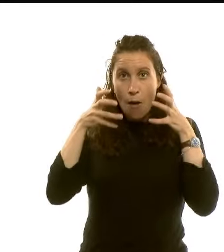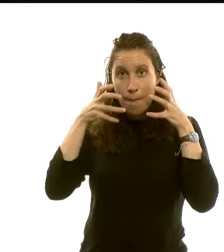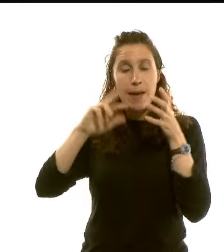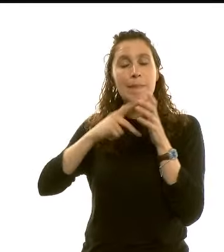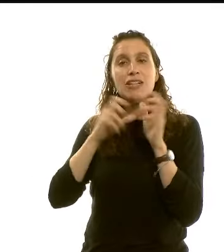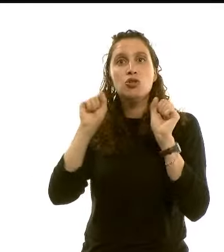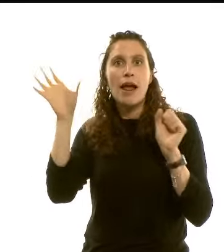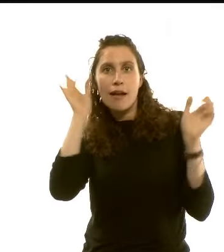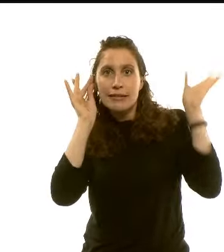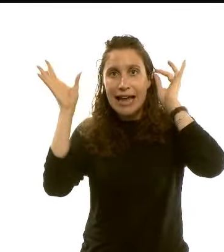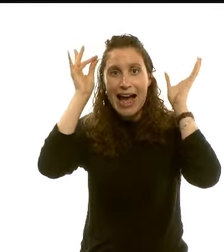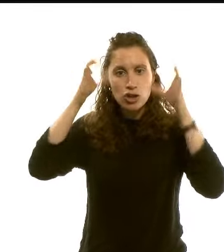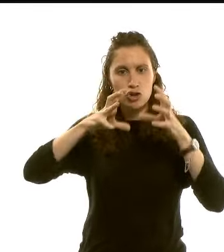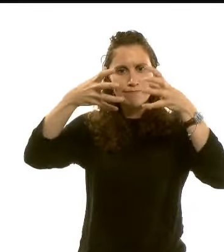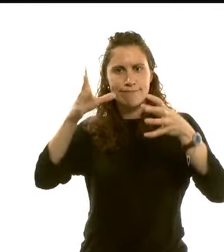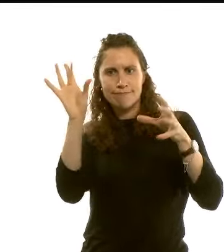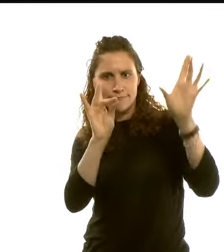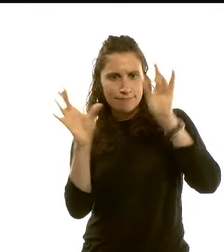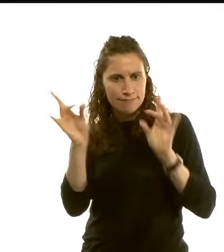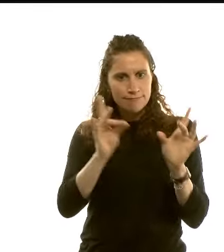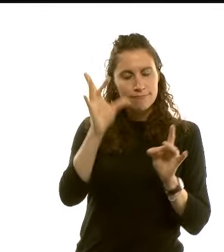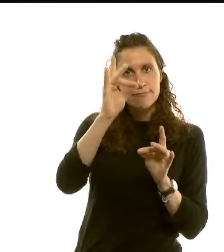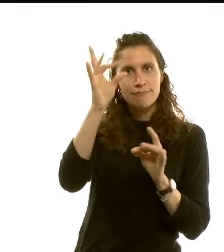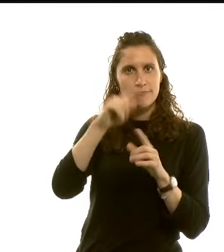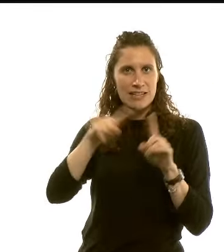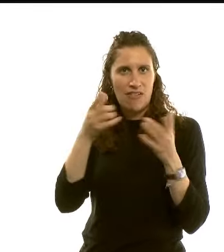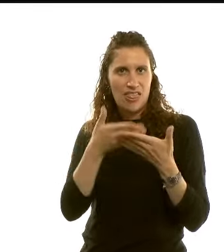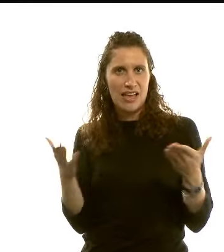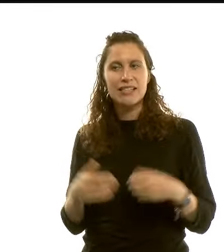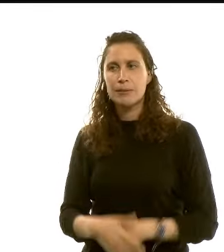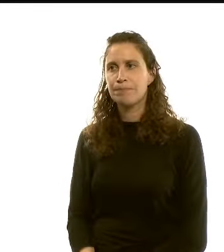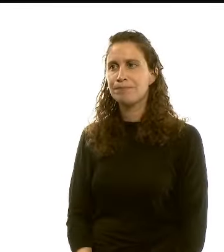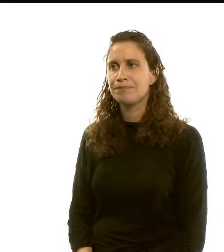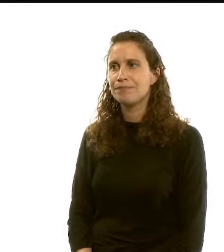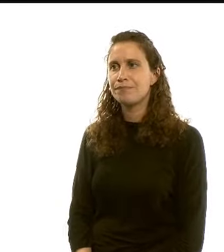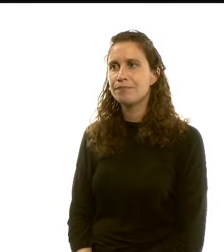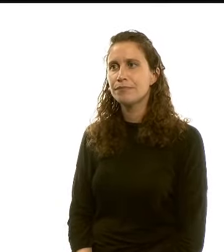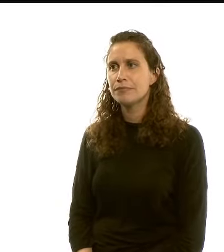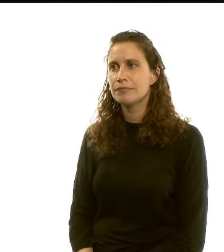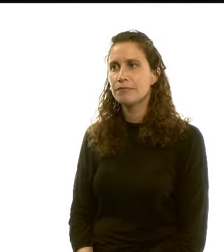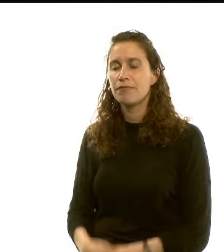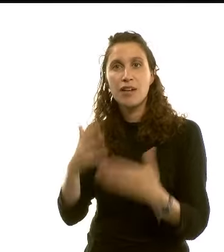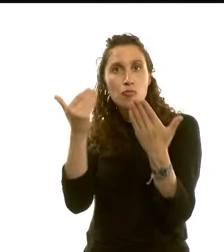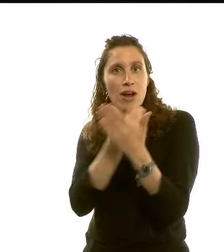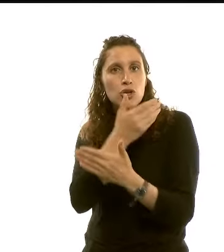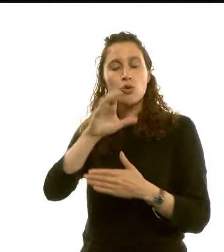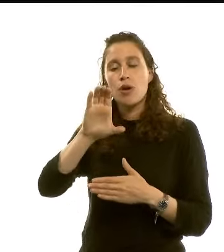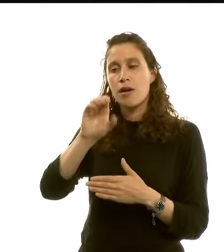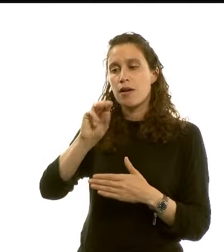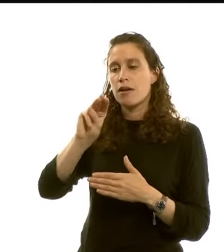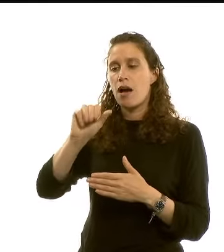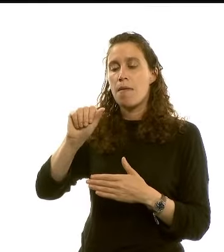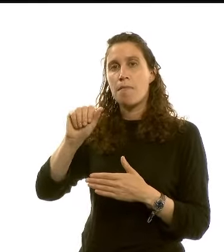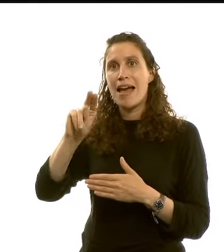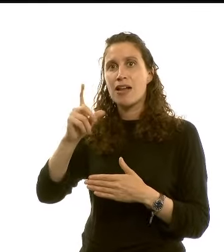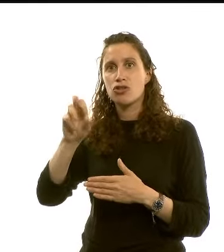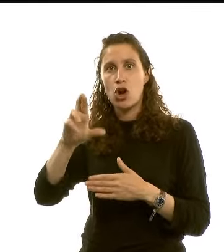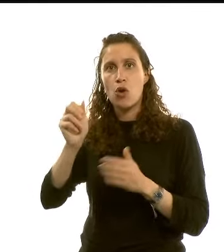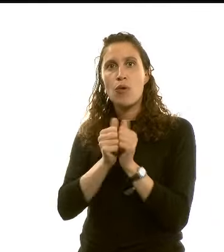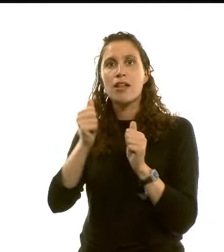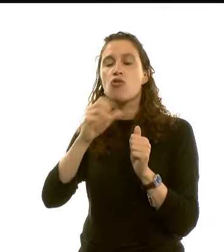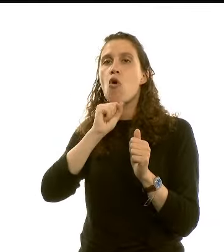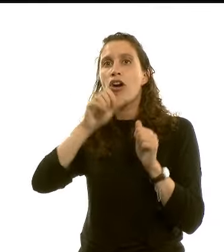of accessories and things to the helmet. So we've made a brand new Commander Cody, who has his iconic orange visor, which can